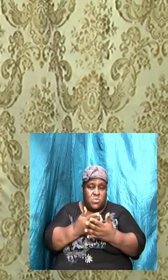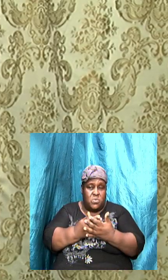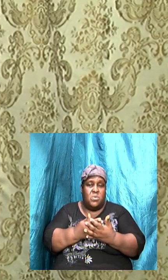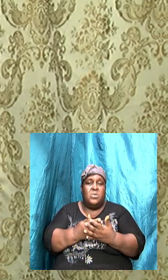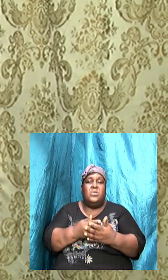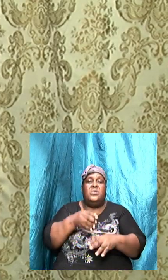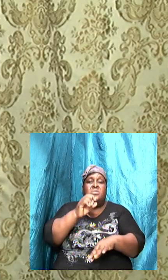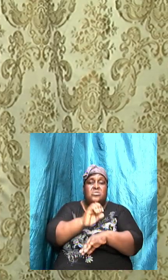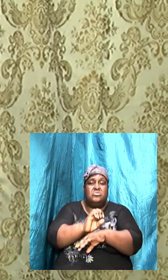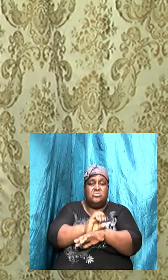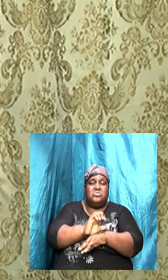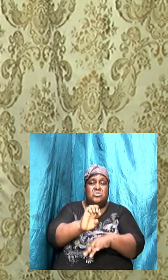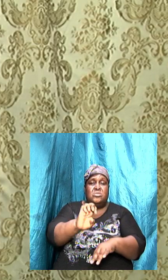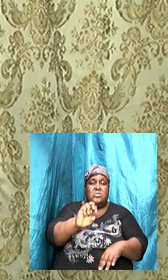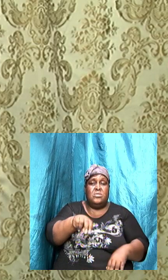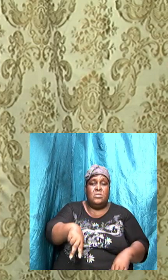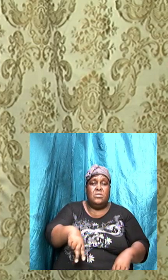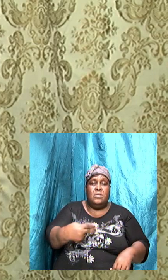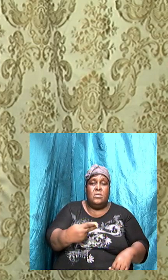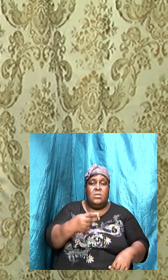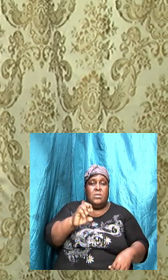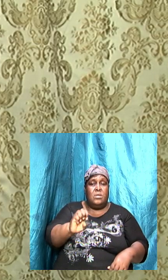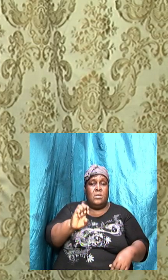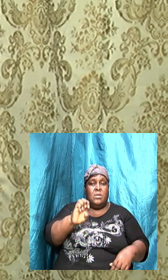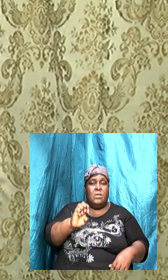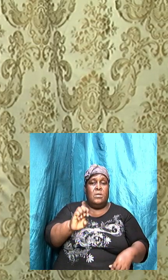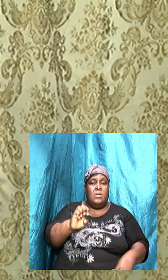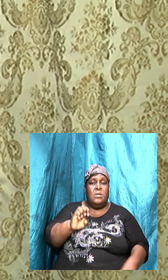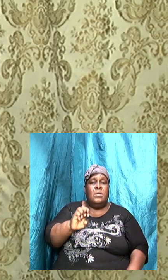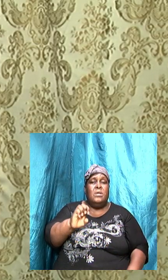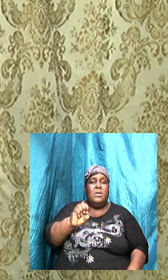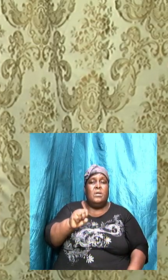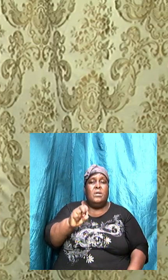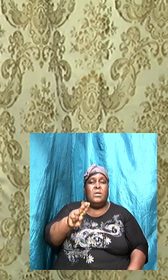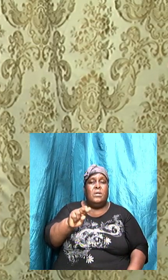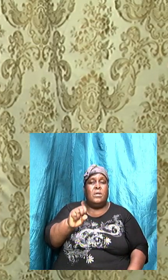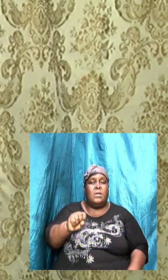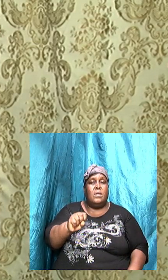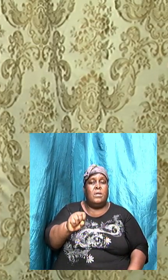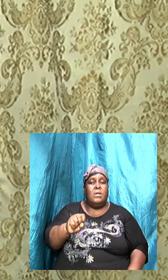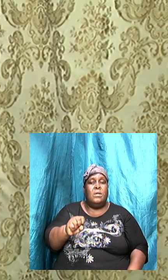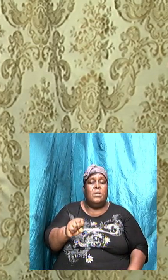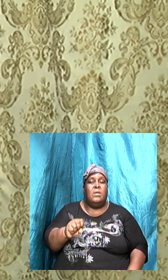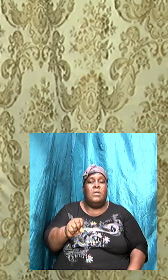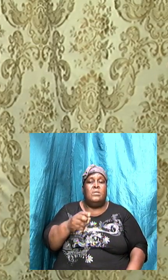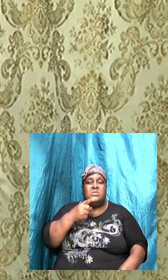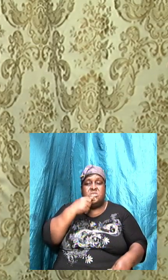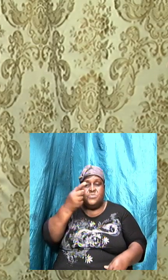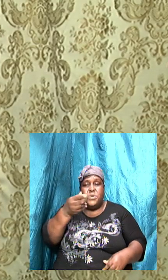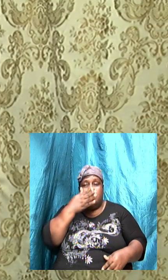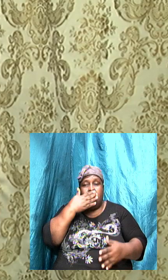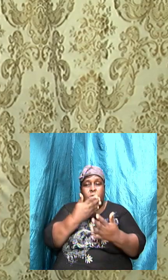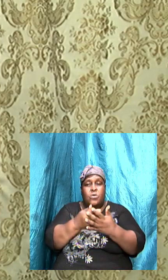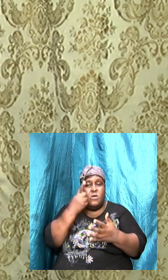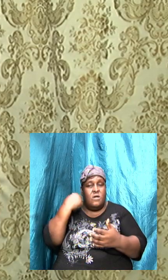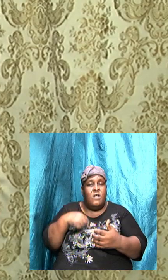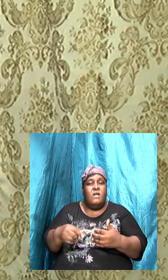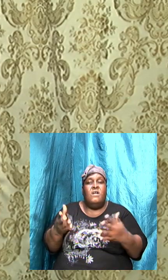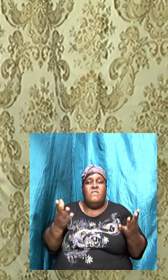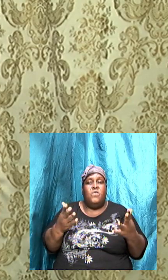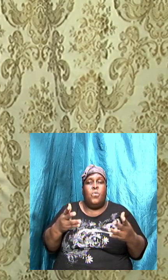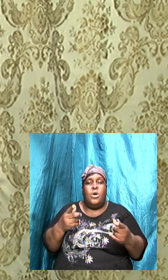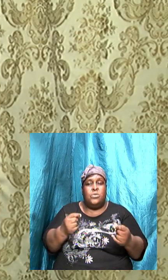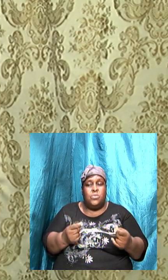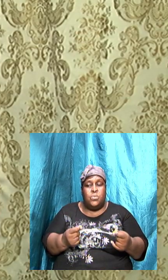at Ephesus were commended for what it is that they were doing. Amen. And we give God thanks